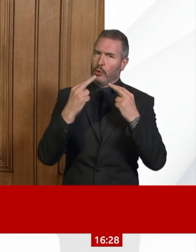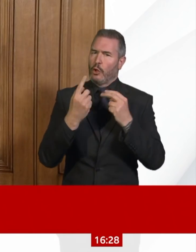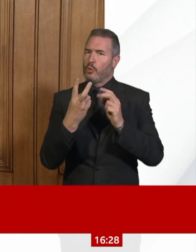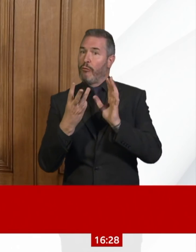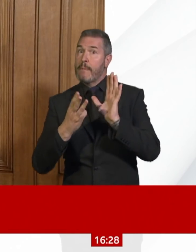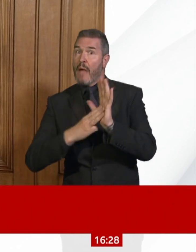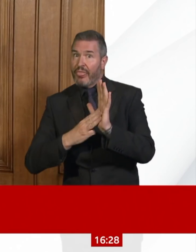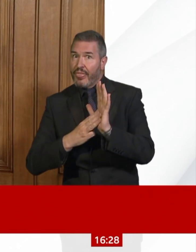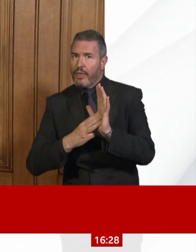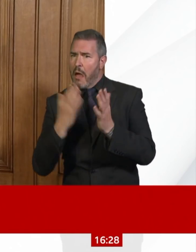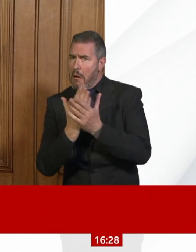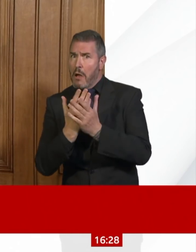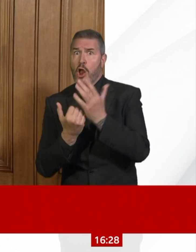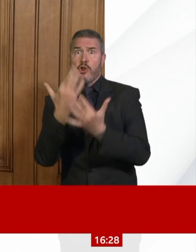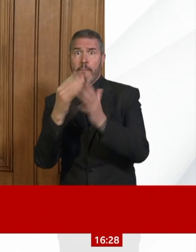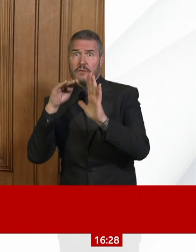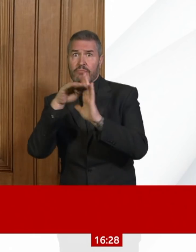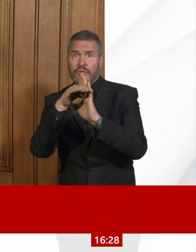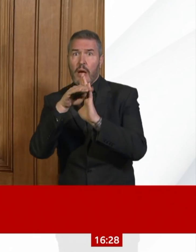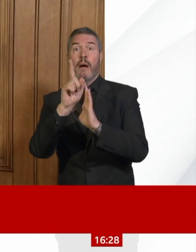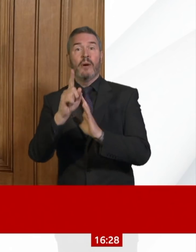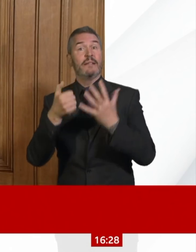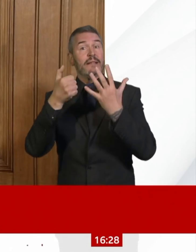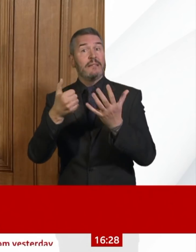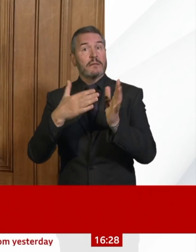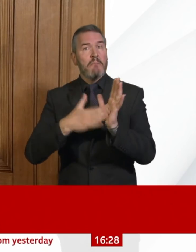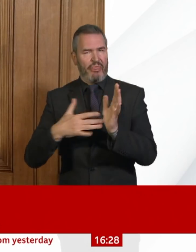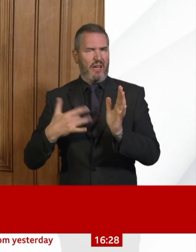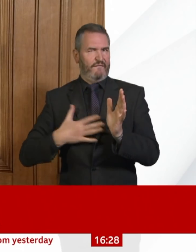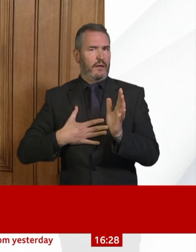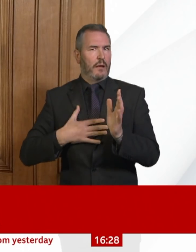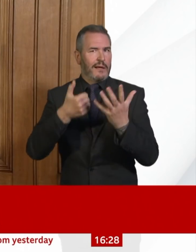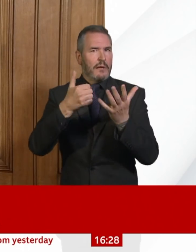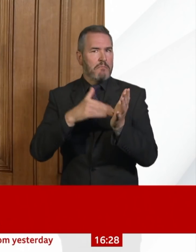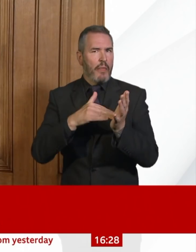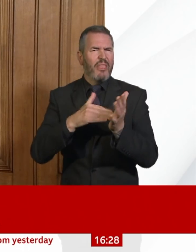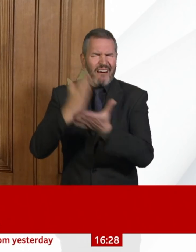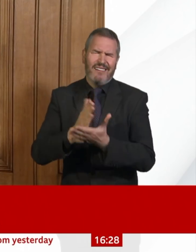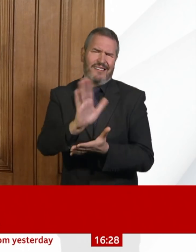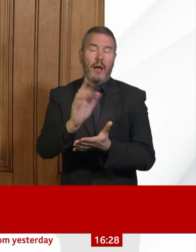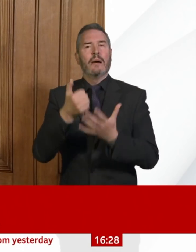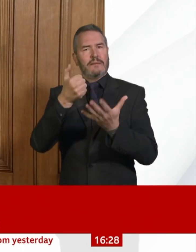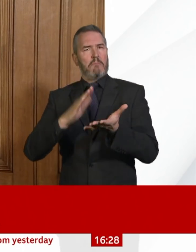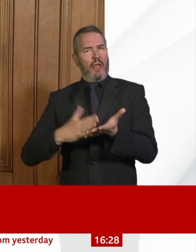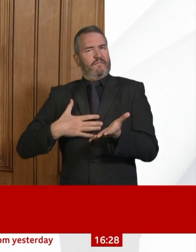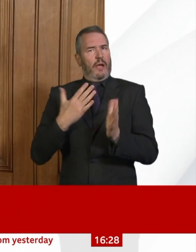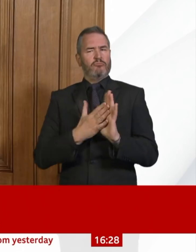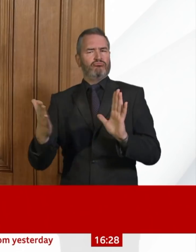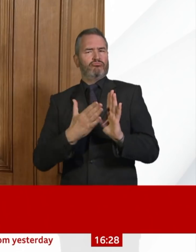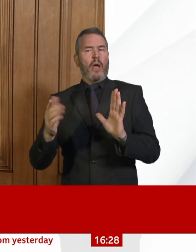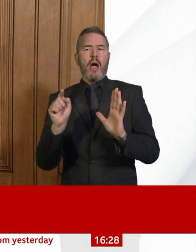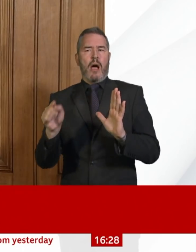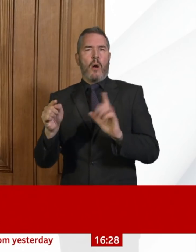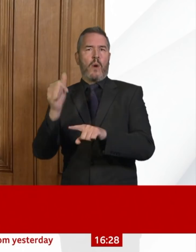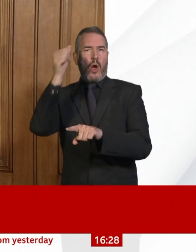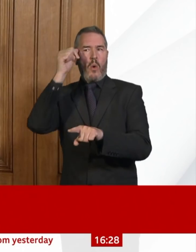squashed it. But about three to six months, ideally, and lots of uncertainty in that. But then to see at which